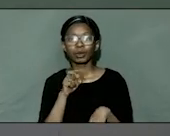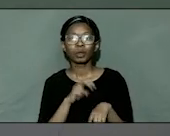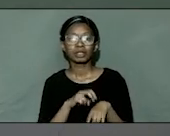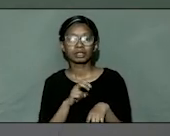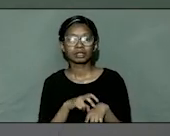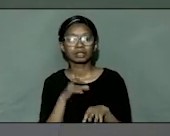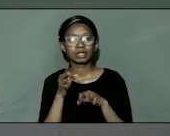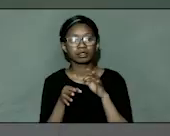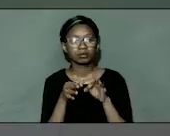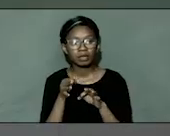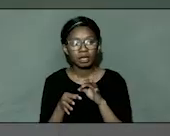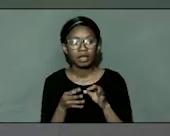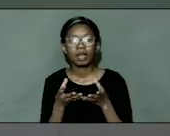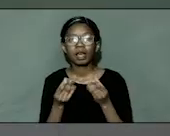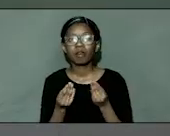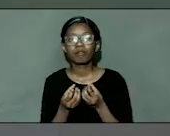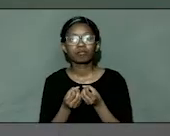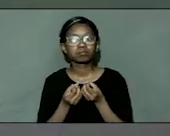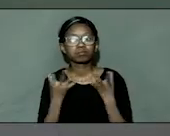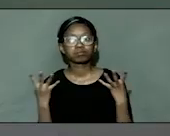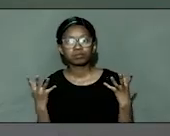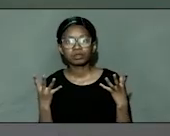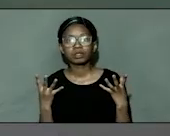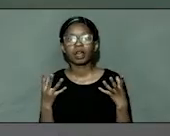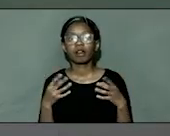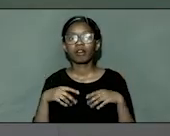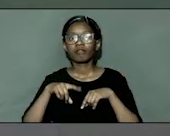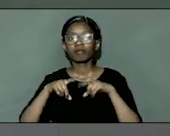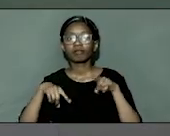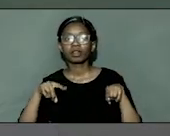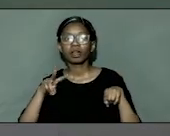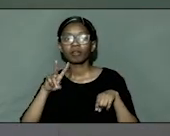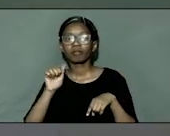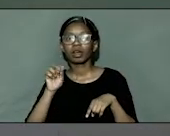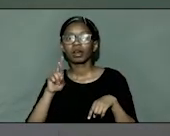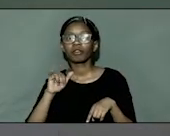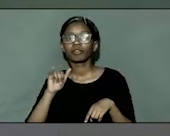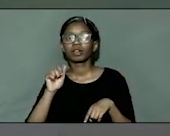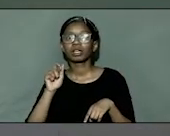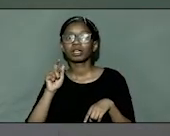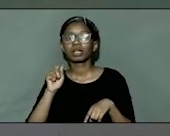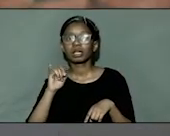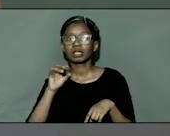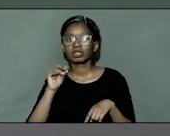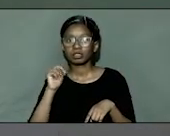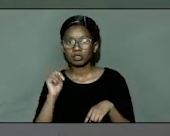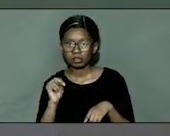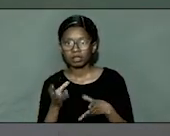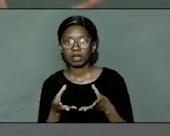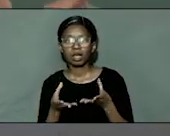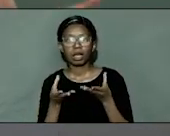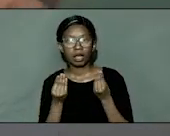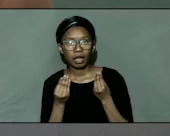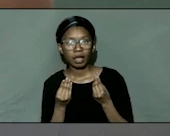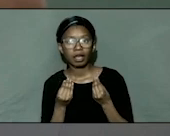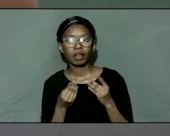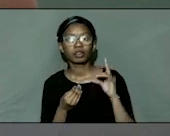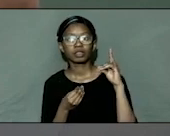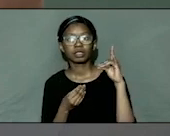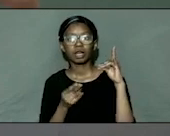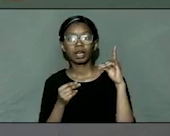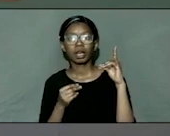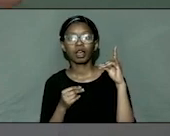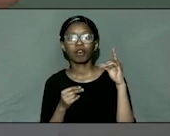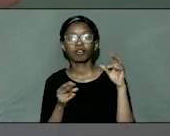great deal of variation. So you state there the variation. There are giraffes with what? Short necks, and there are giraffes with